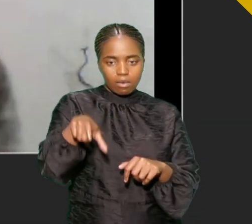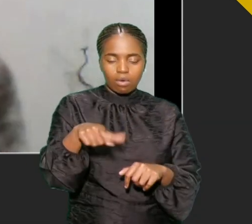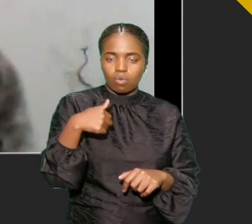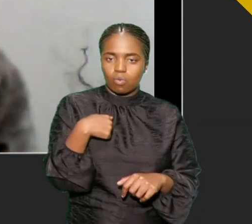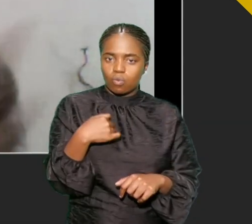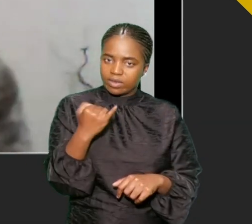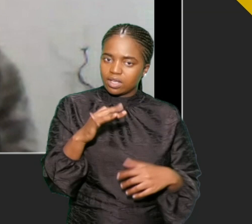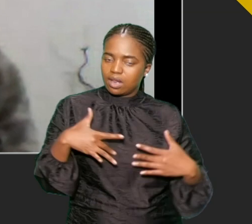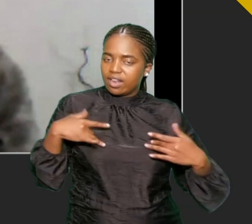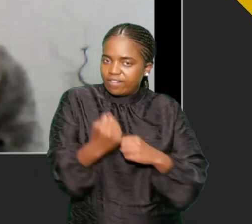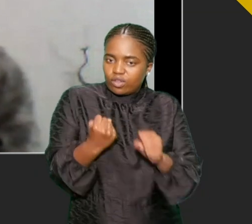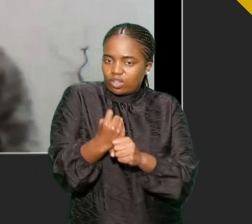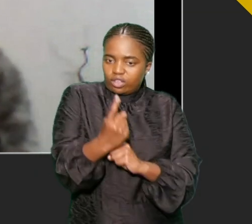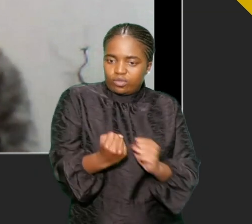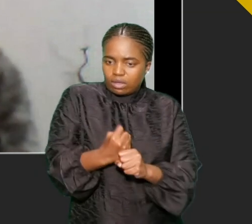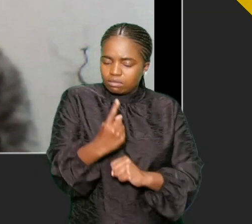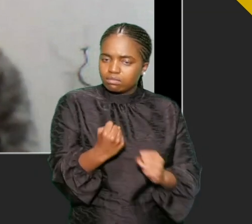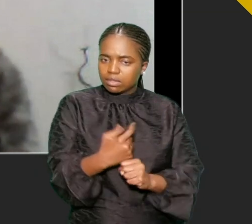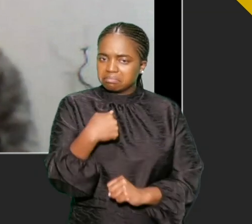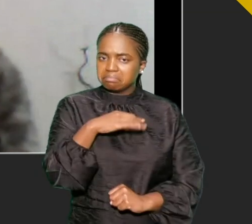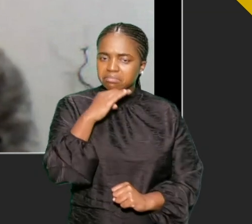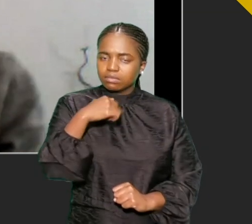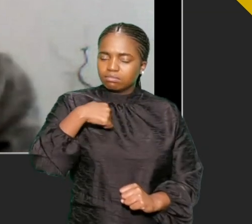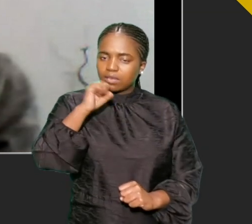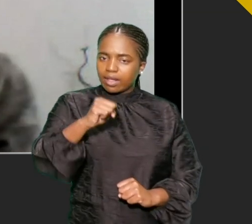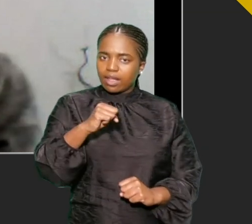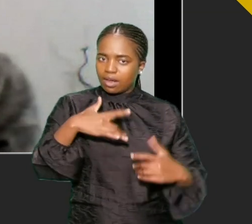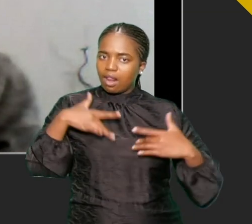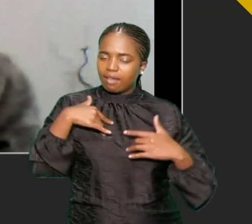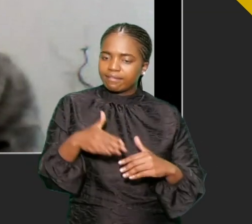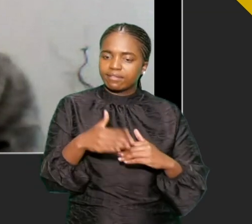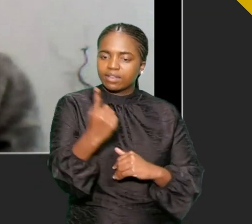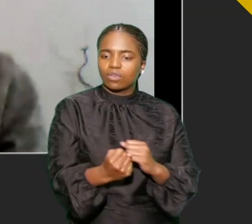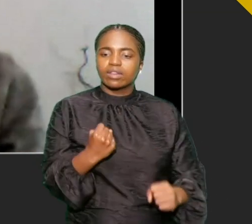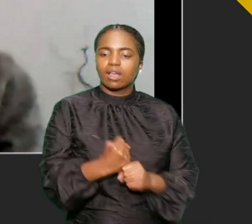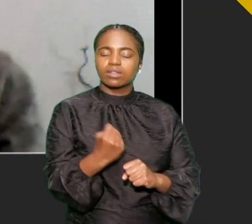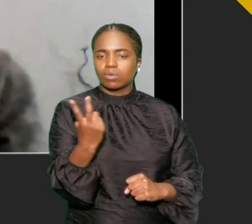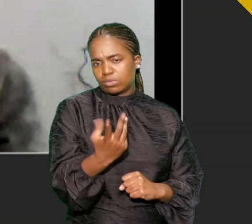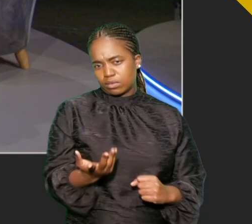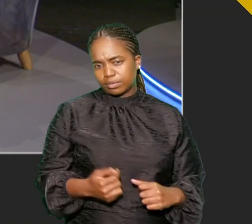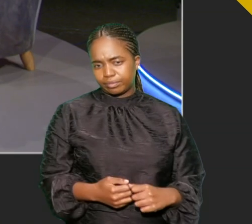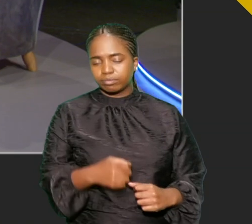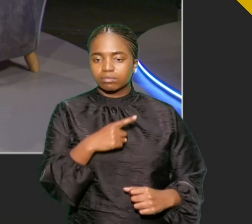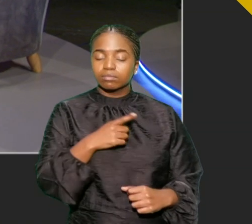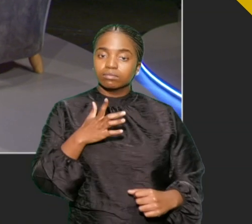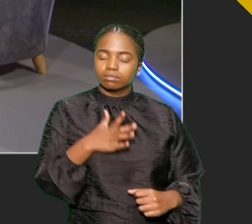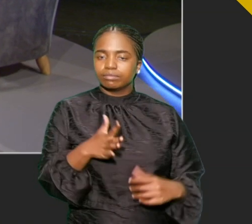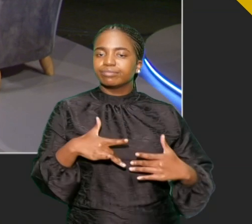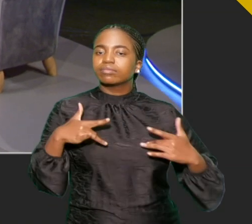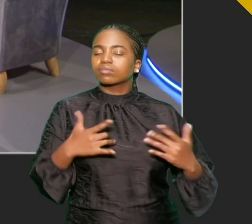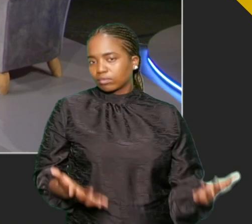exist. You decide who you are. And I think that's when I started building this resilience. I wanted to live.